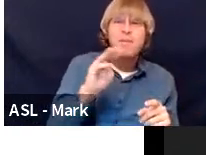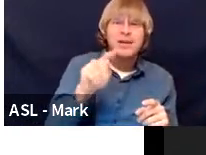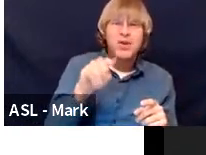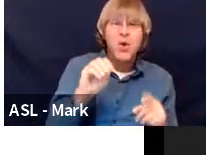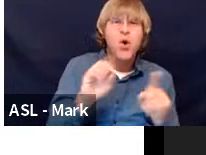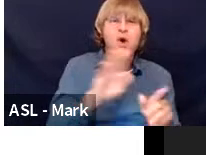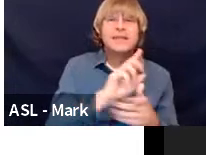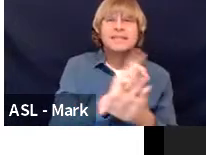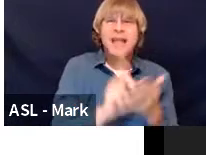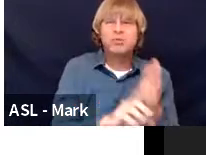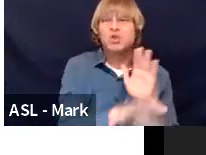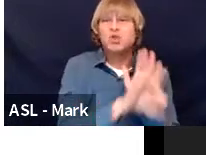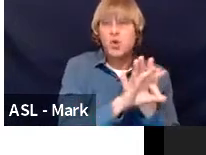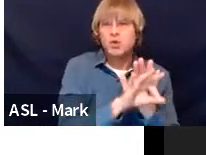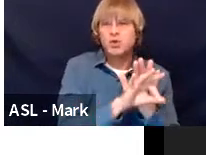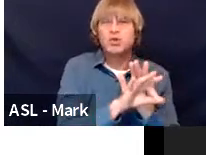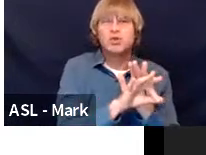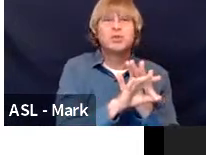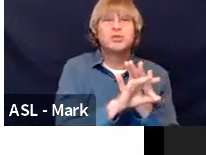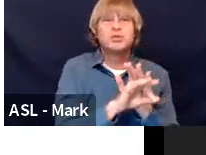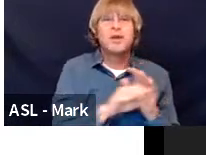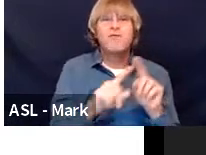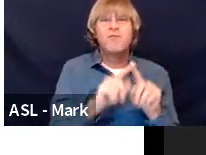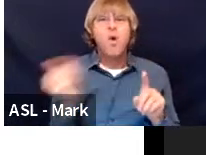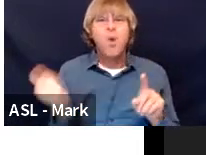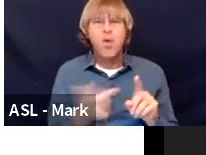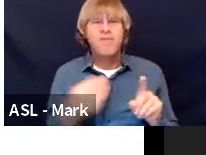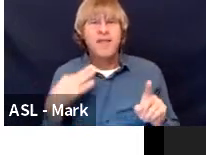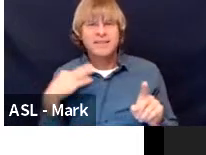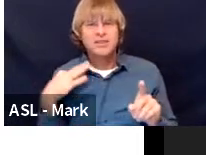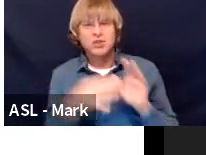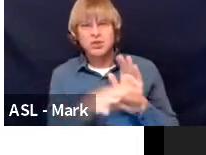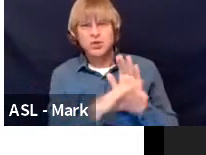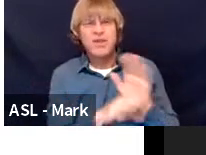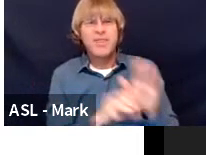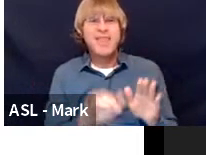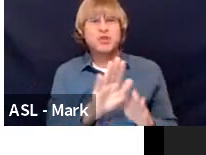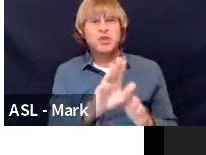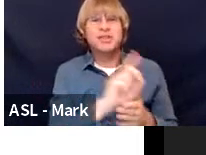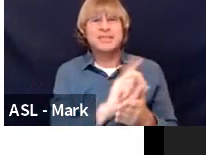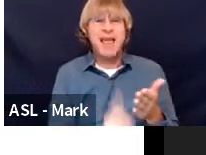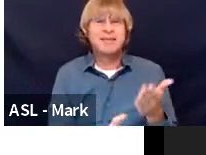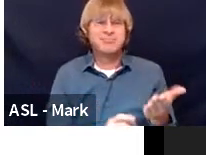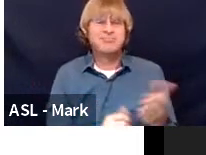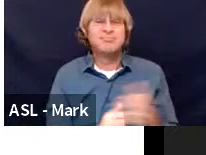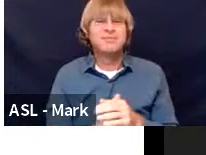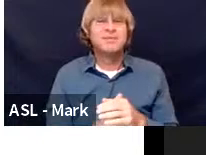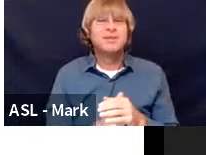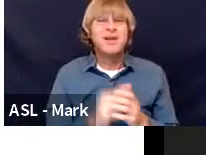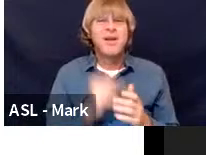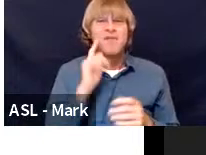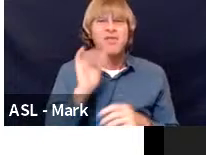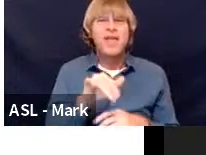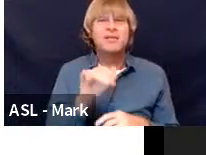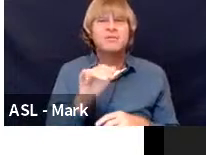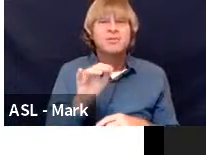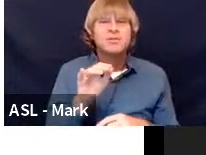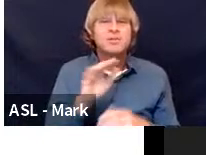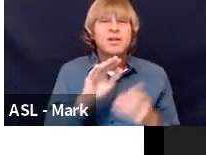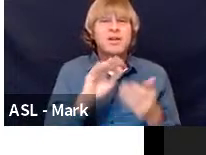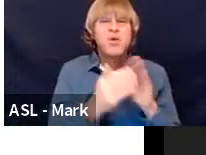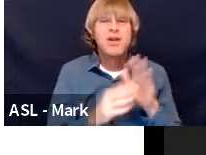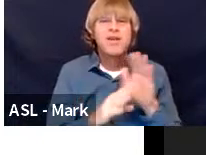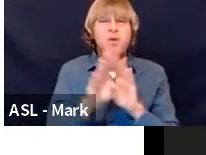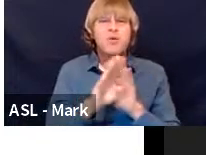Her design was chosen out of all the volunteers. So this was her design for the Druid Heights Community